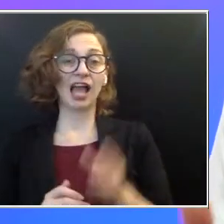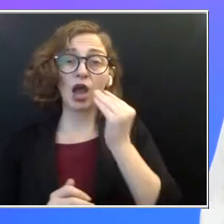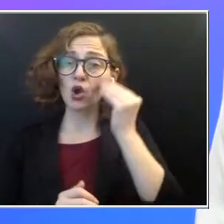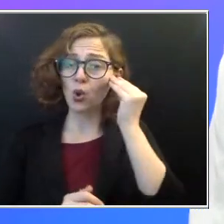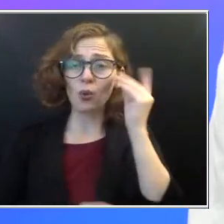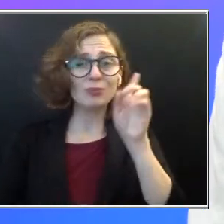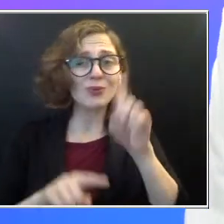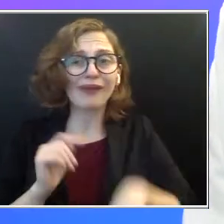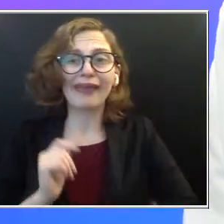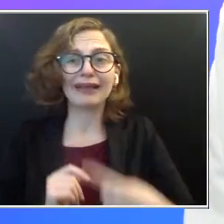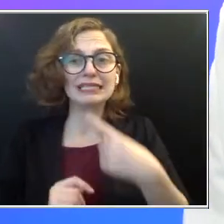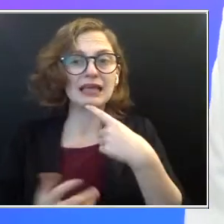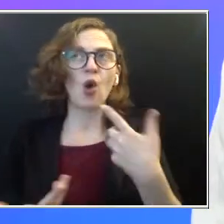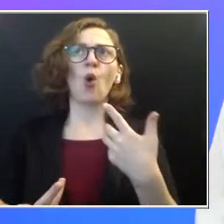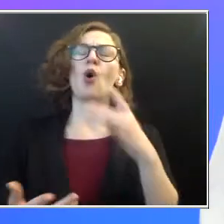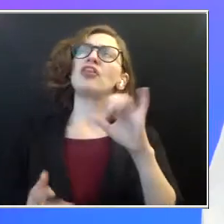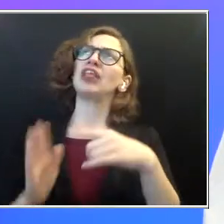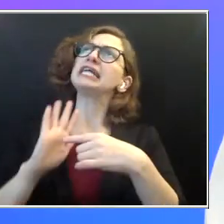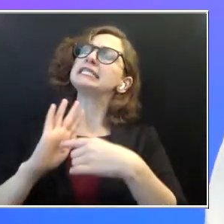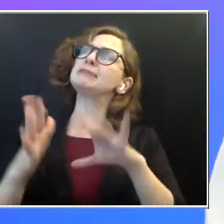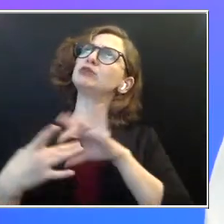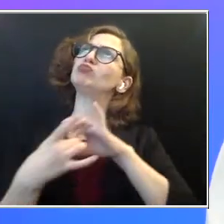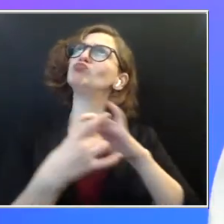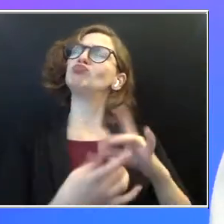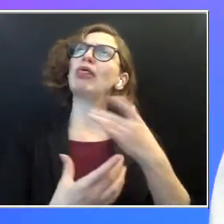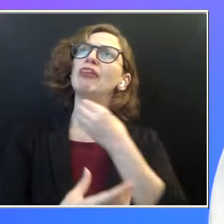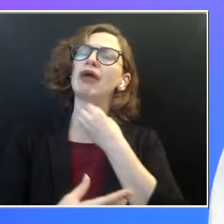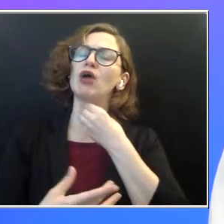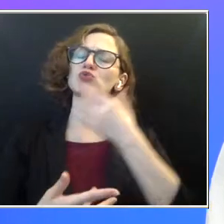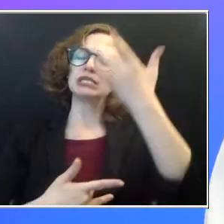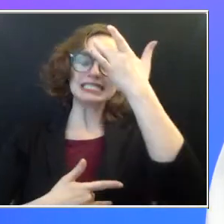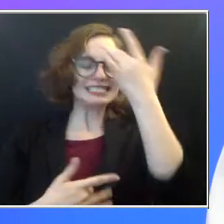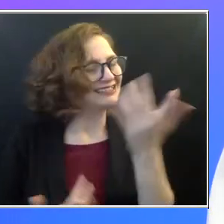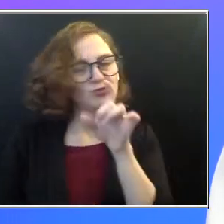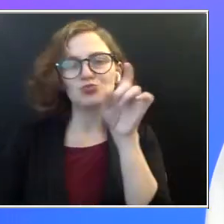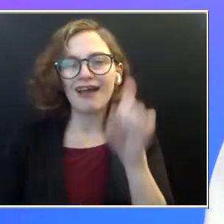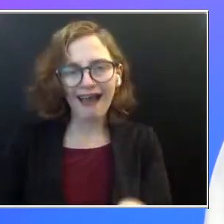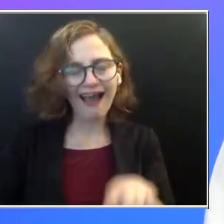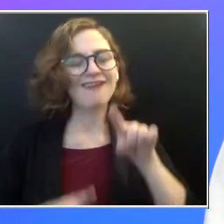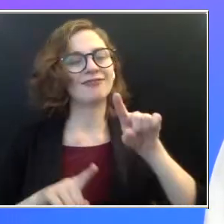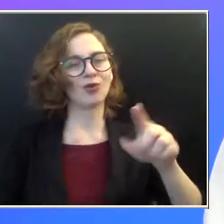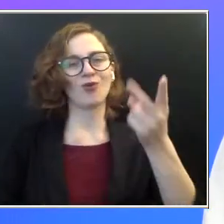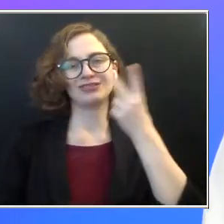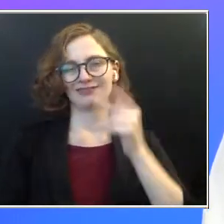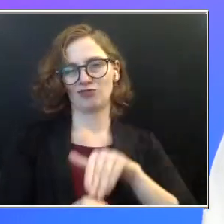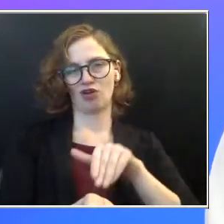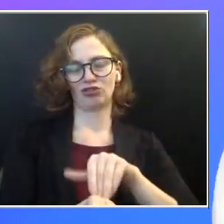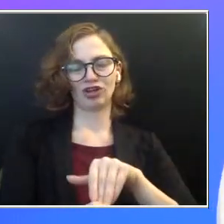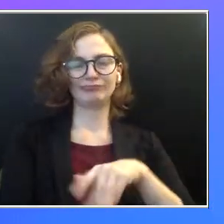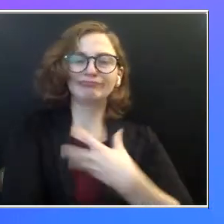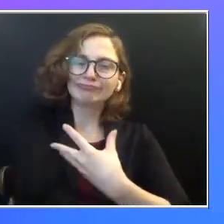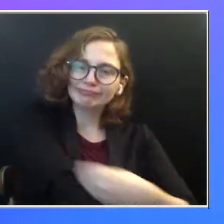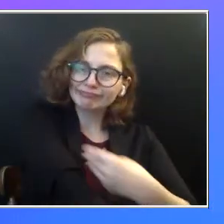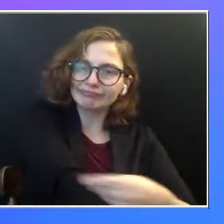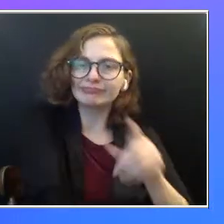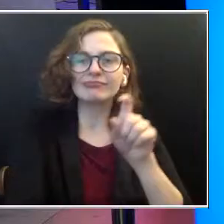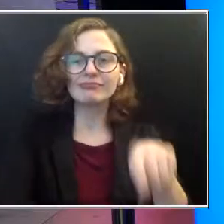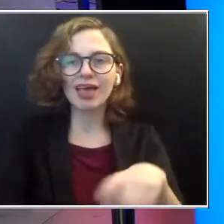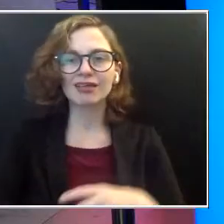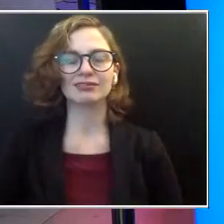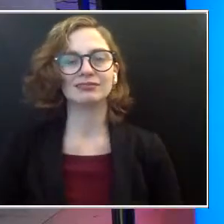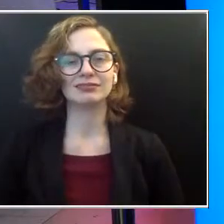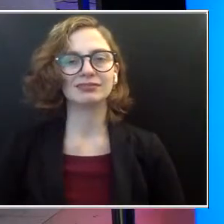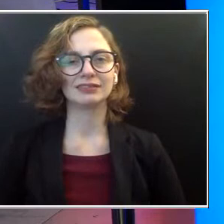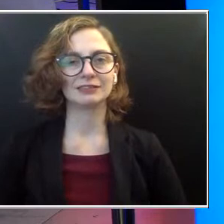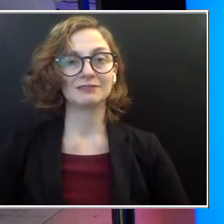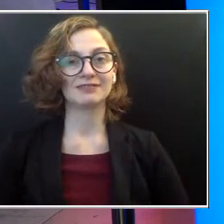or not. You need to be evaluated by a physician, get your blood work checked, get examined. And then pay careful